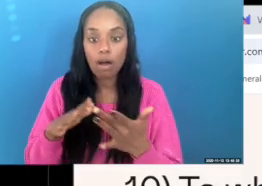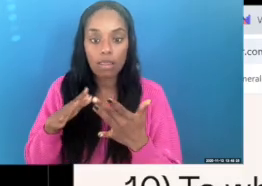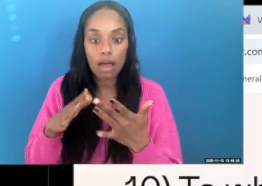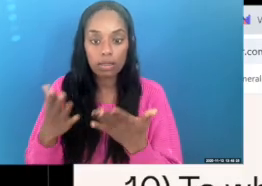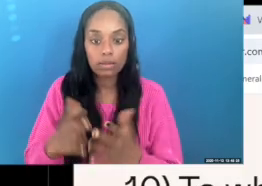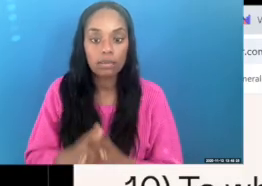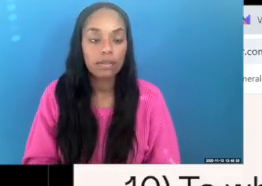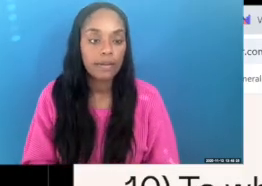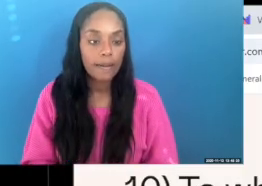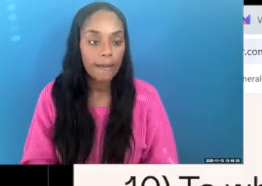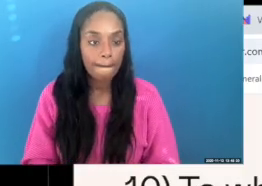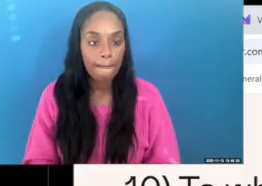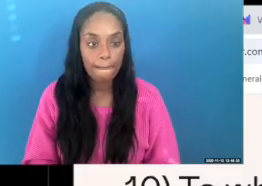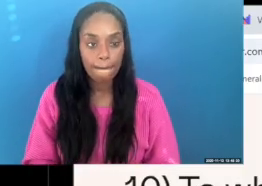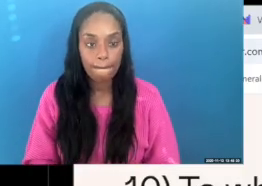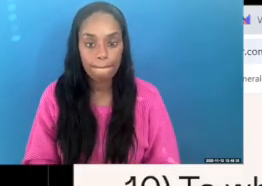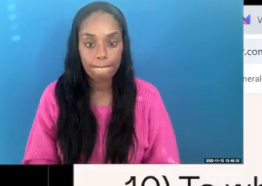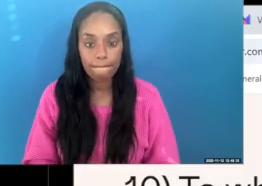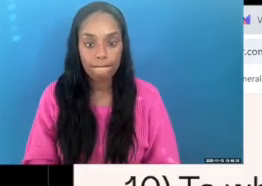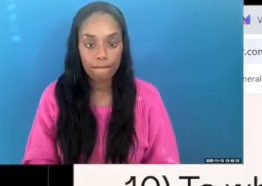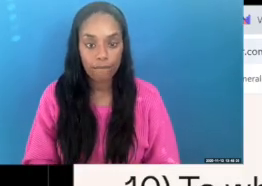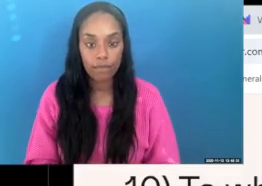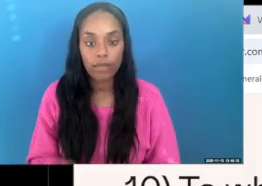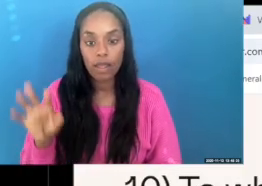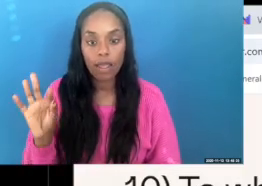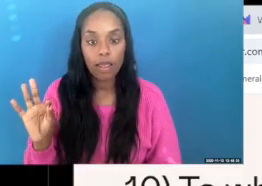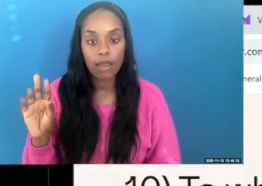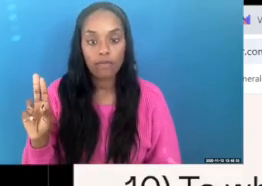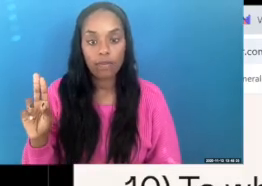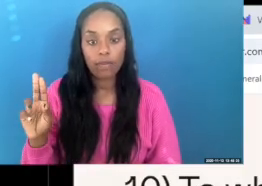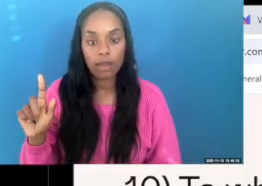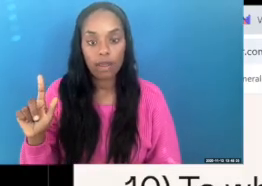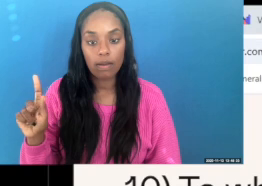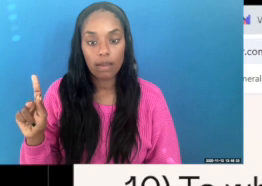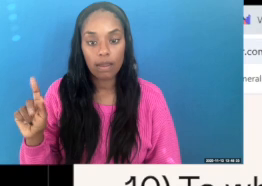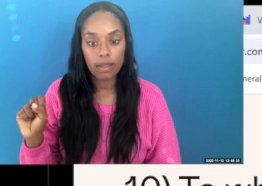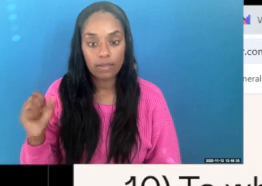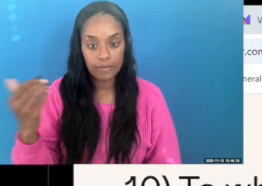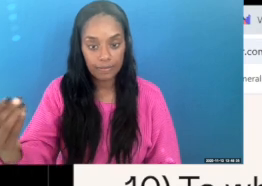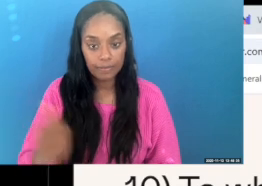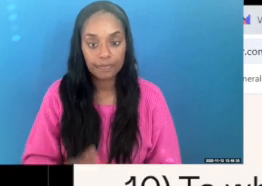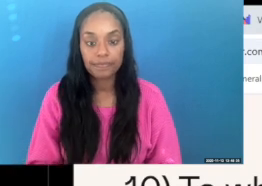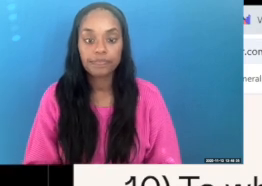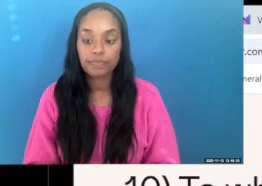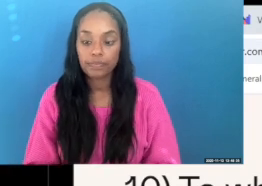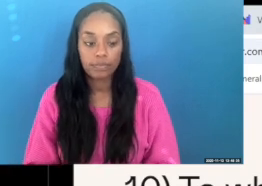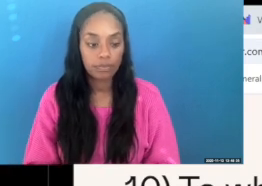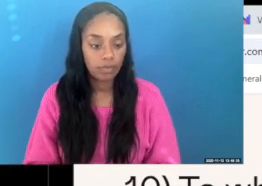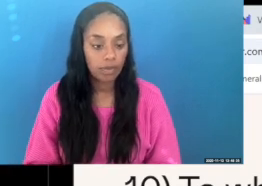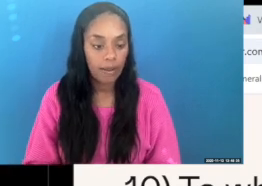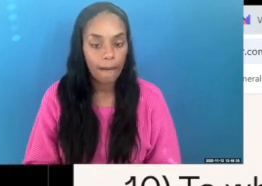table, please stand up and somebody will mic. Okay, we have somebody online.